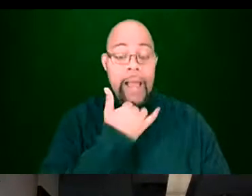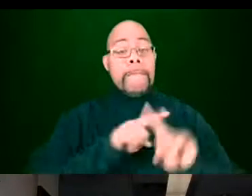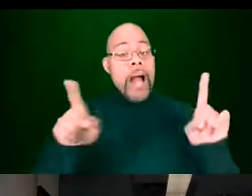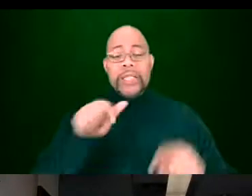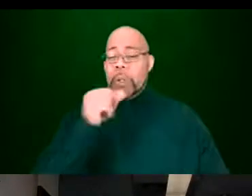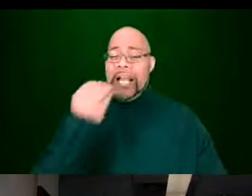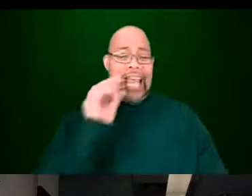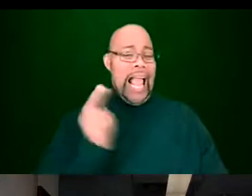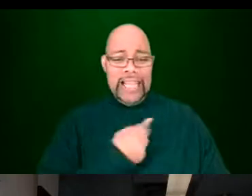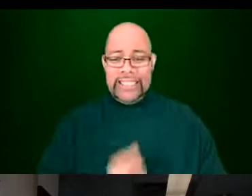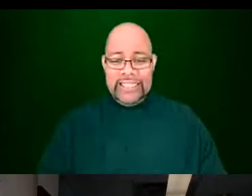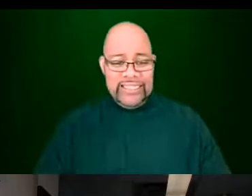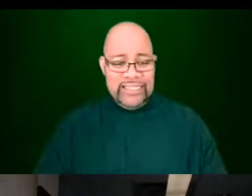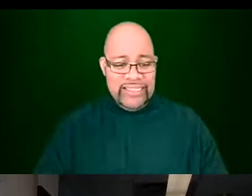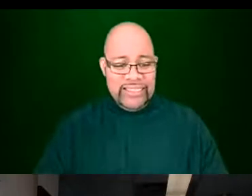don't eat us.